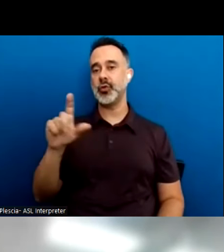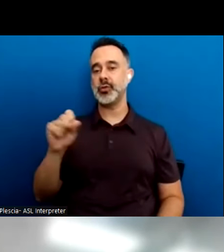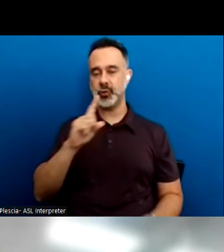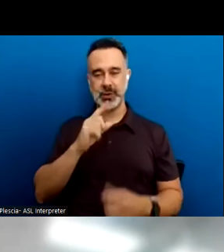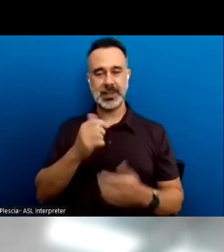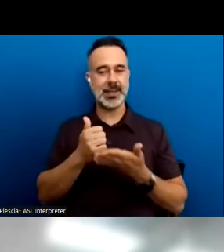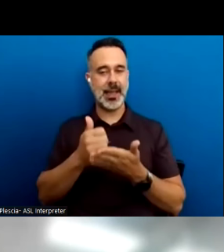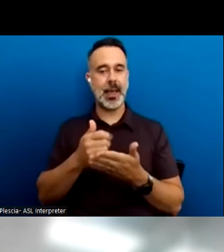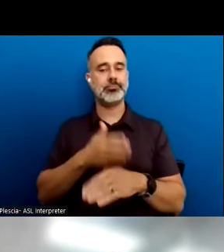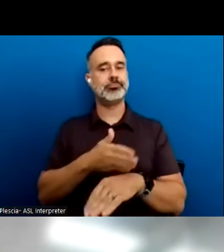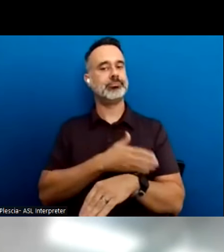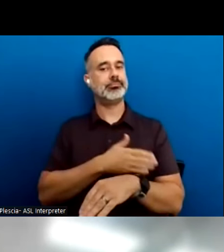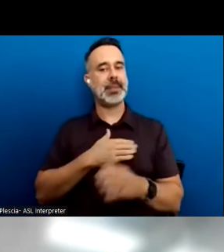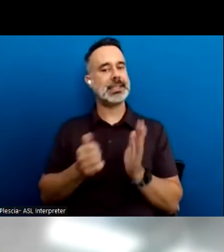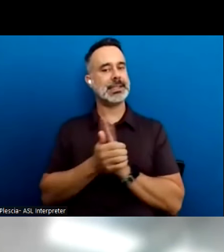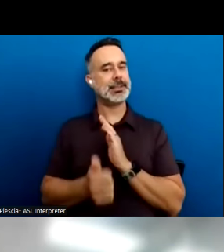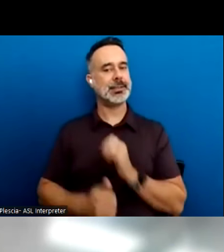skills.